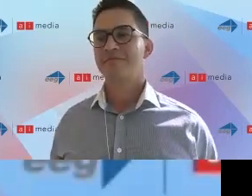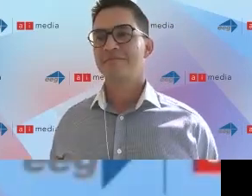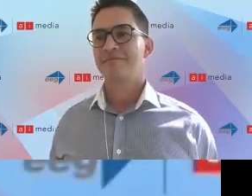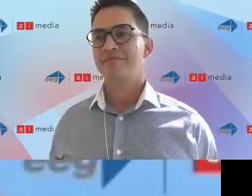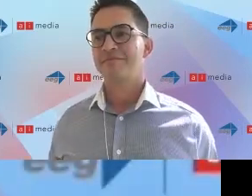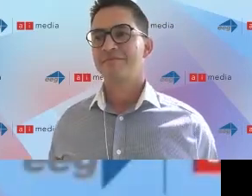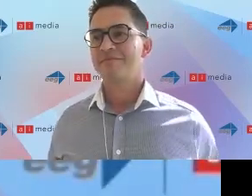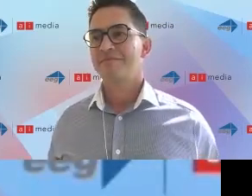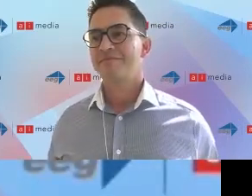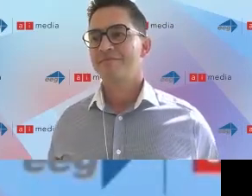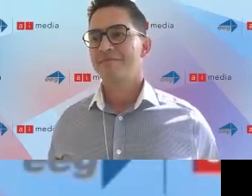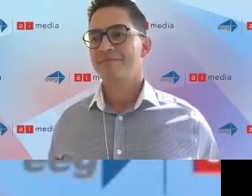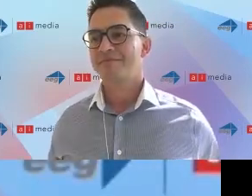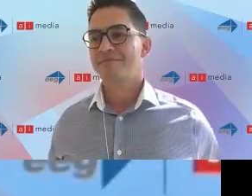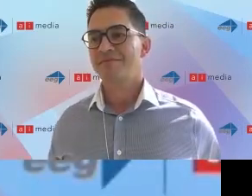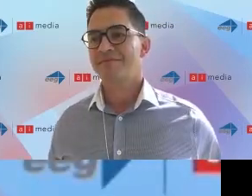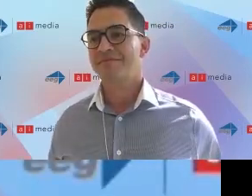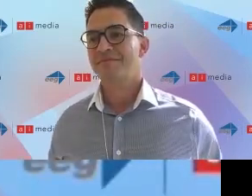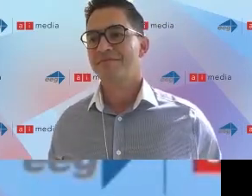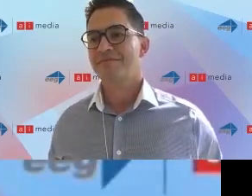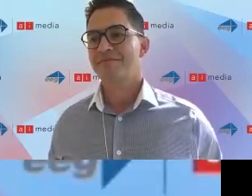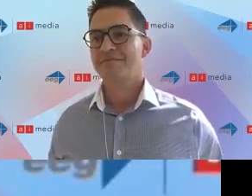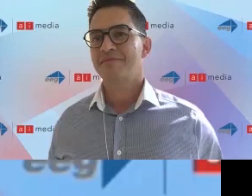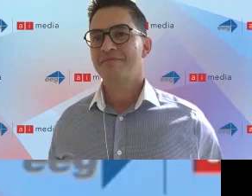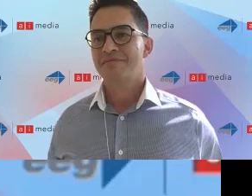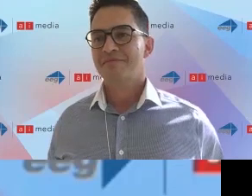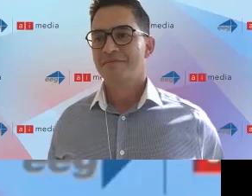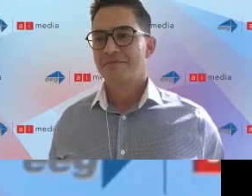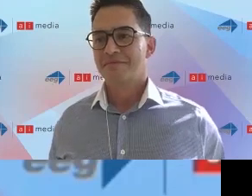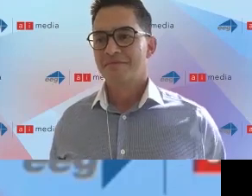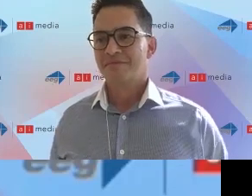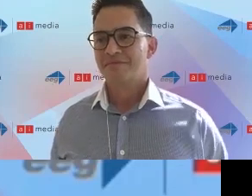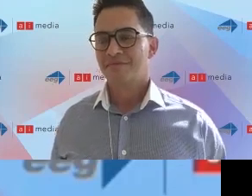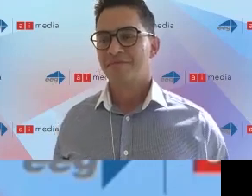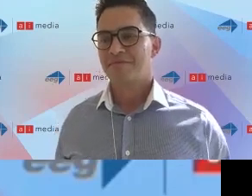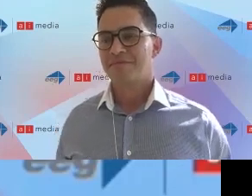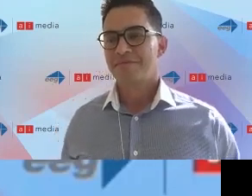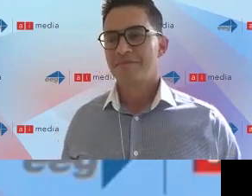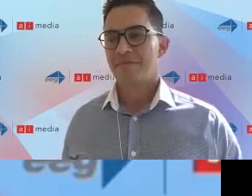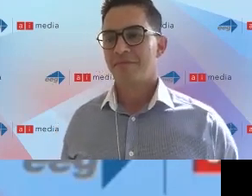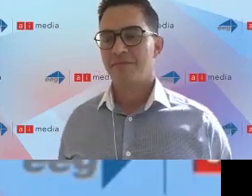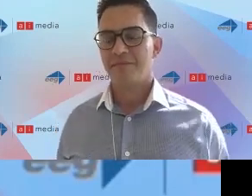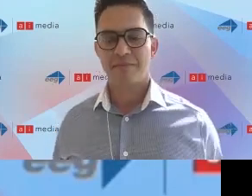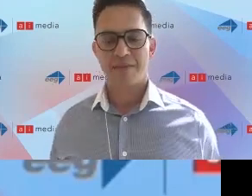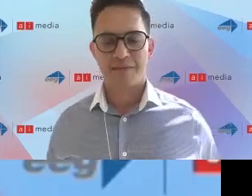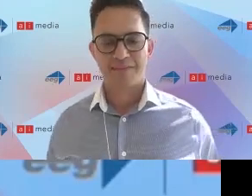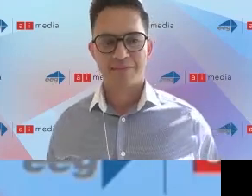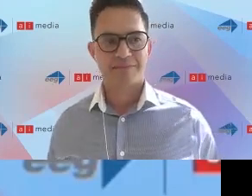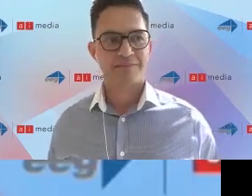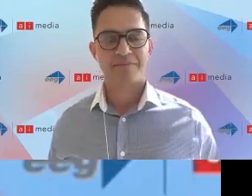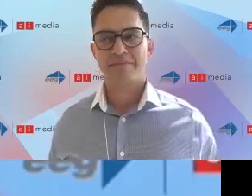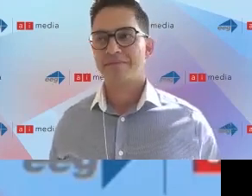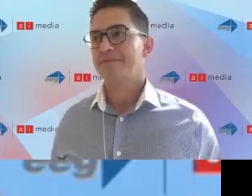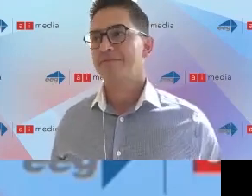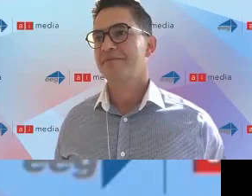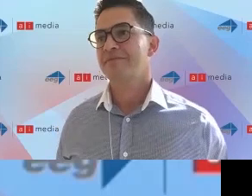Hi, my name is Megan Hemingway, and I'm the Chief Technology Officer at AI Media. I've worked at AI Media for 18 months. And before that,